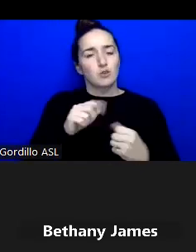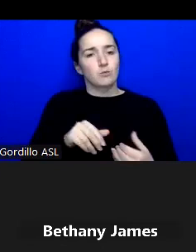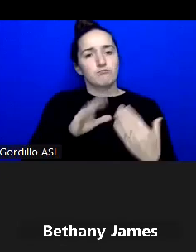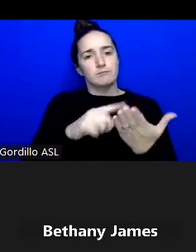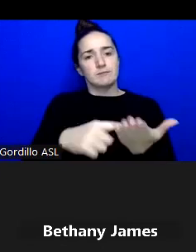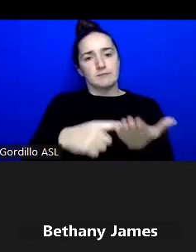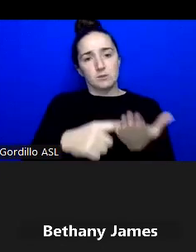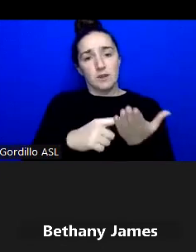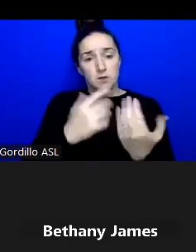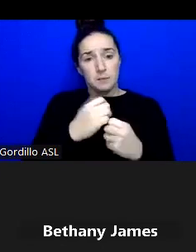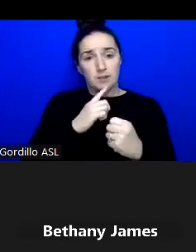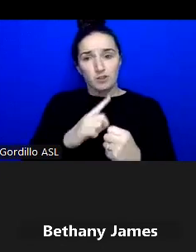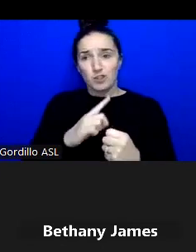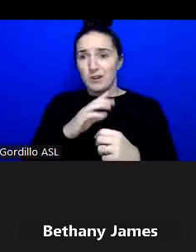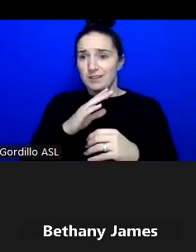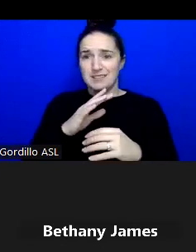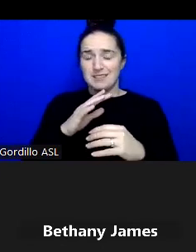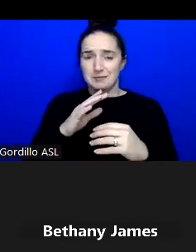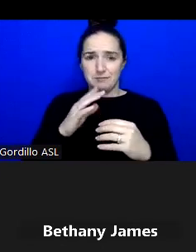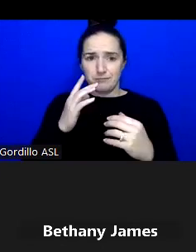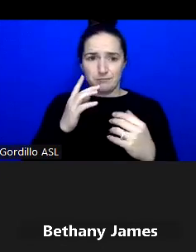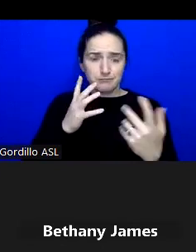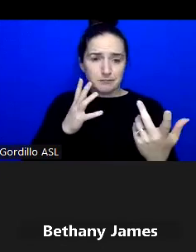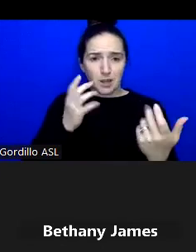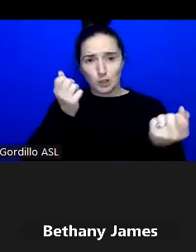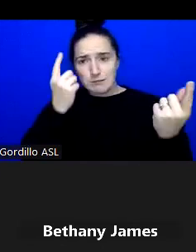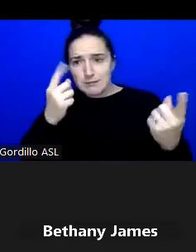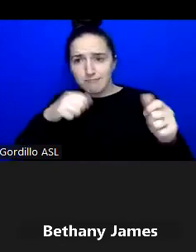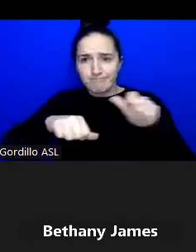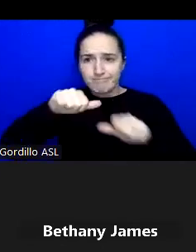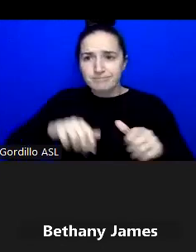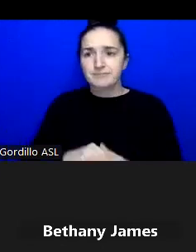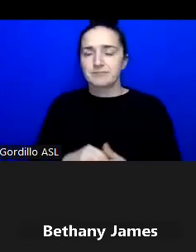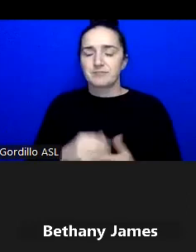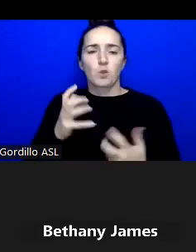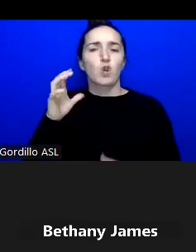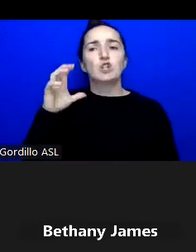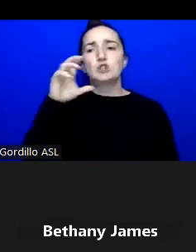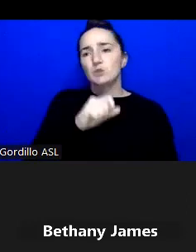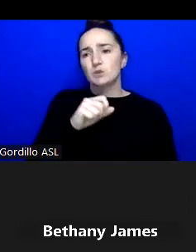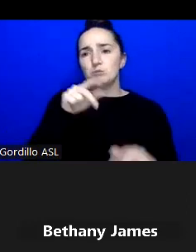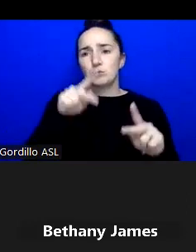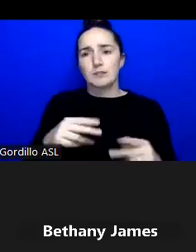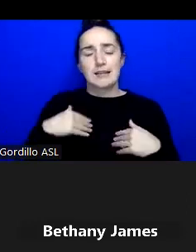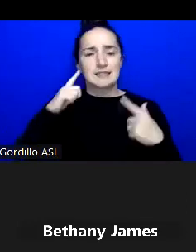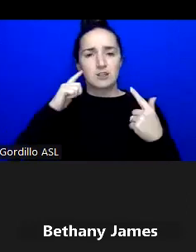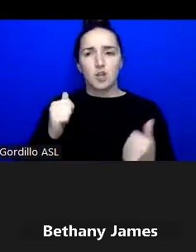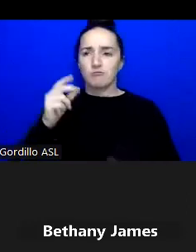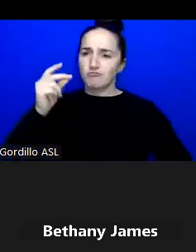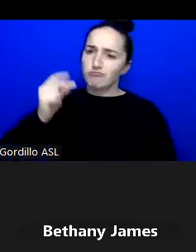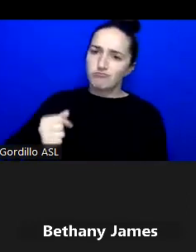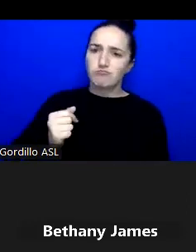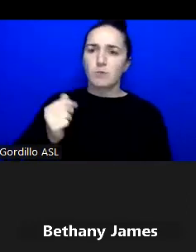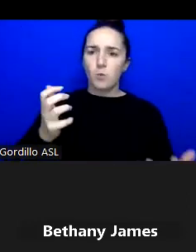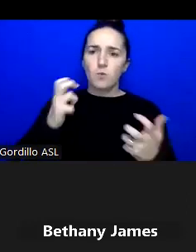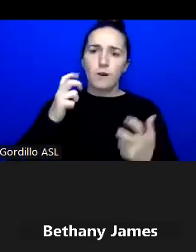page. Like I mentioned before, I don't want to assume that somebody, has hearing loss and therefore automatically wants a hearing